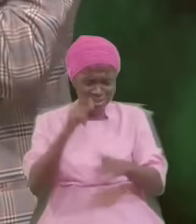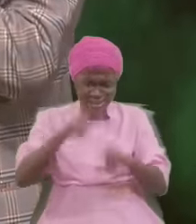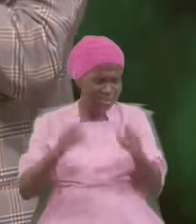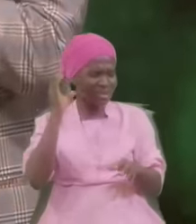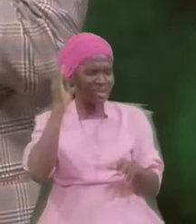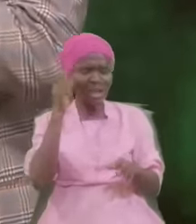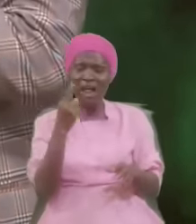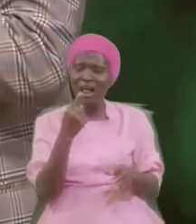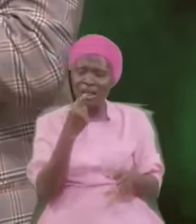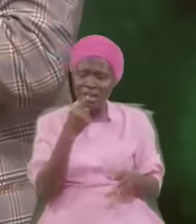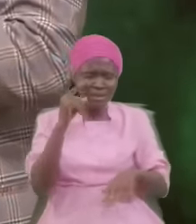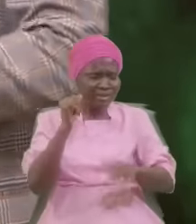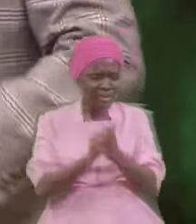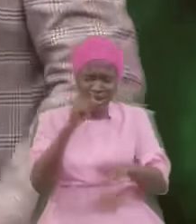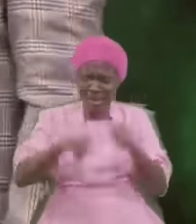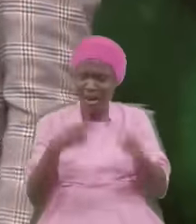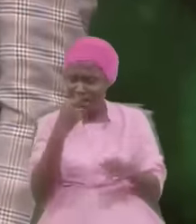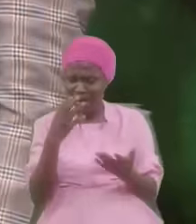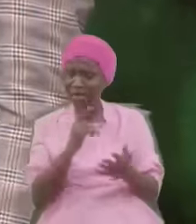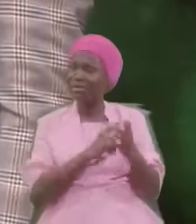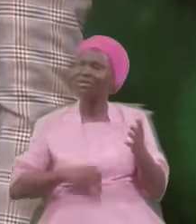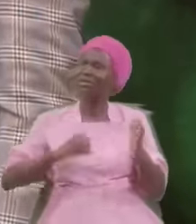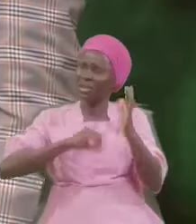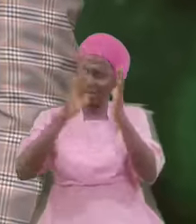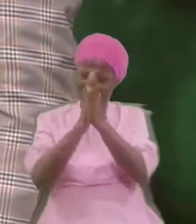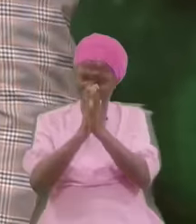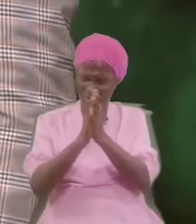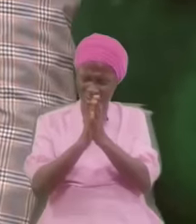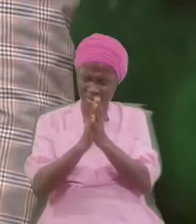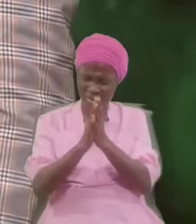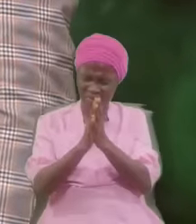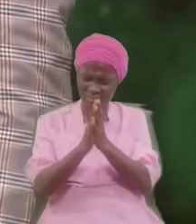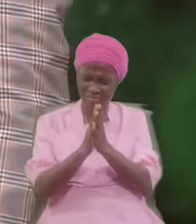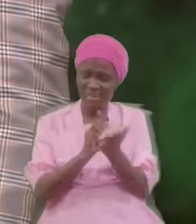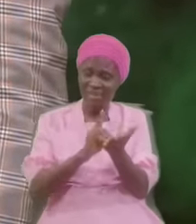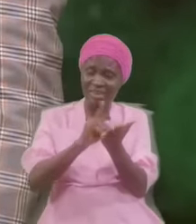cannot speak. Lord, I pray, supernatural wonder.